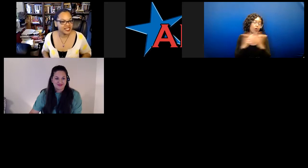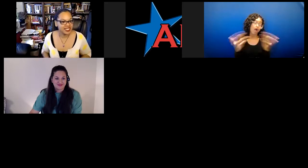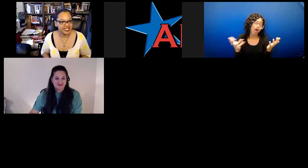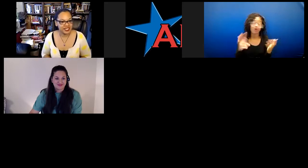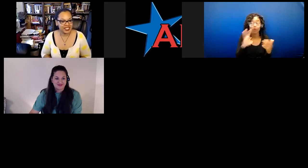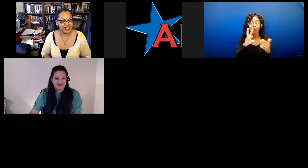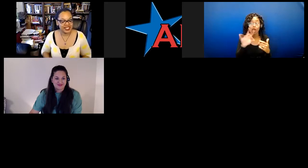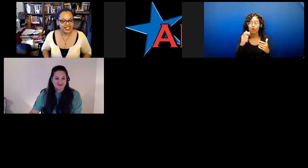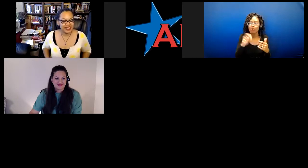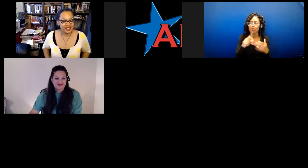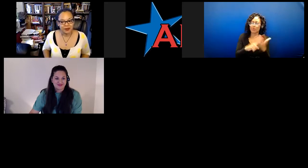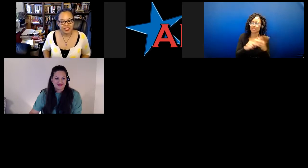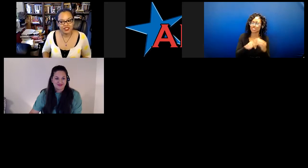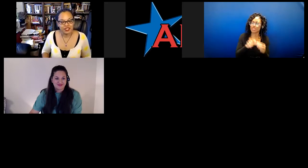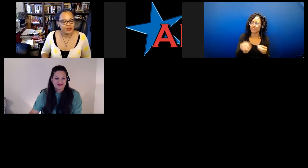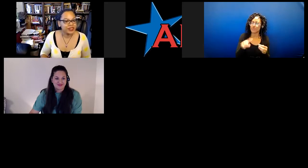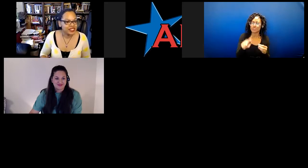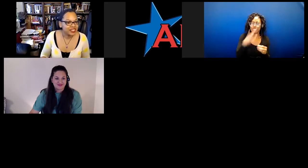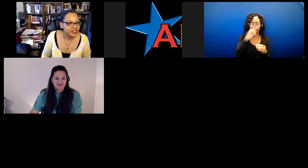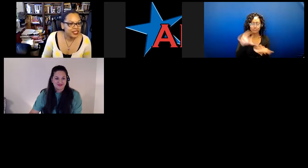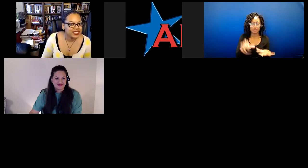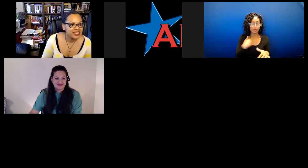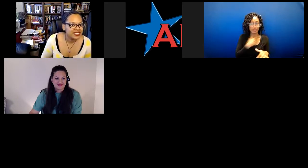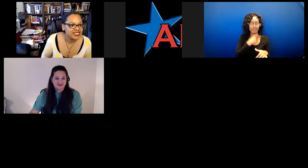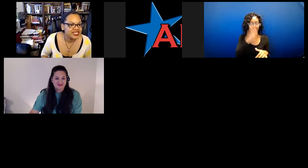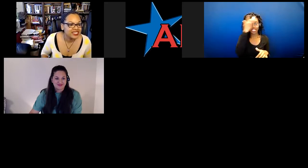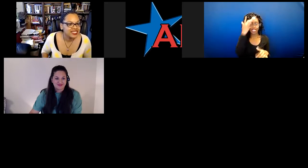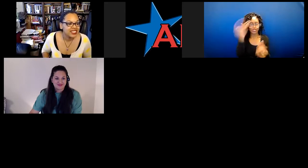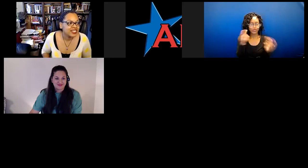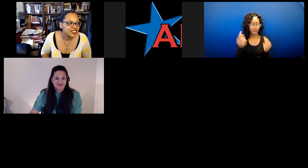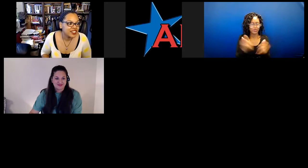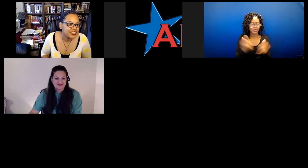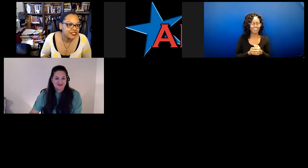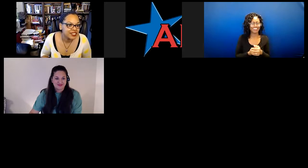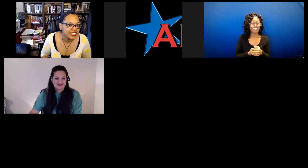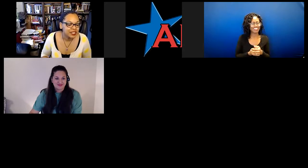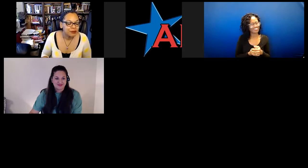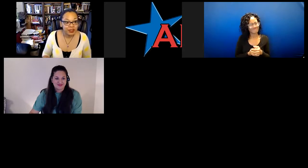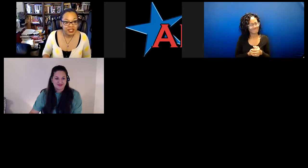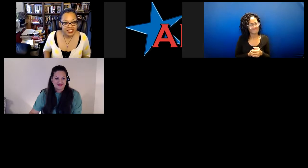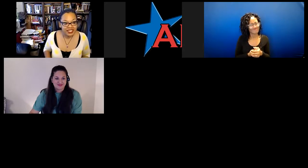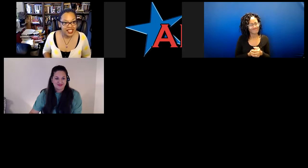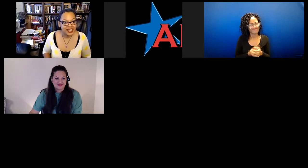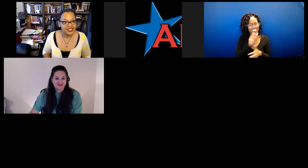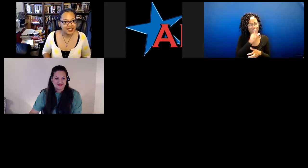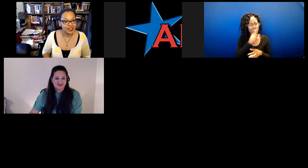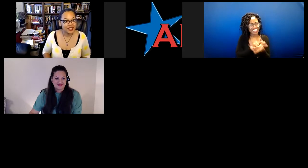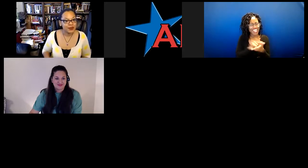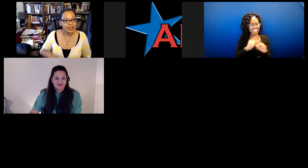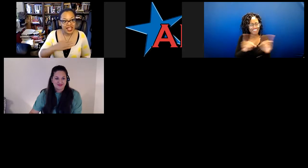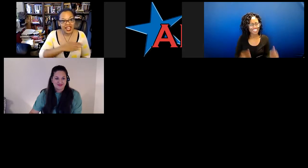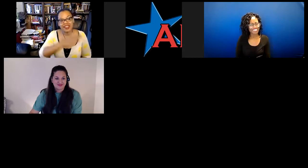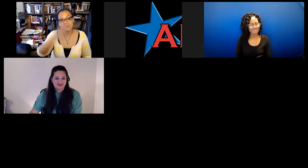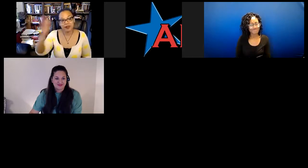are these kids doing that we didn't do? Well, in a lot of ways, not a lot different. But what it is saying is that